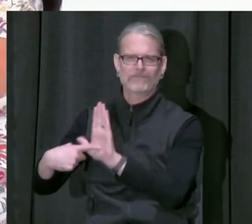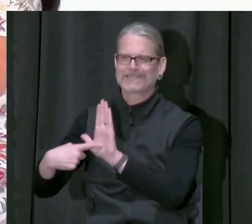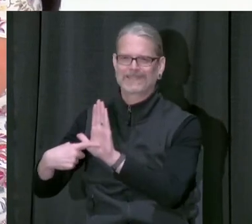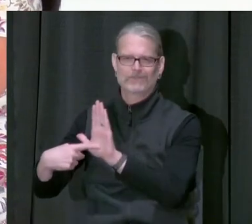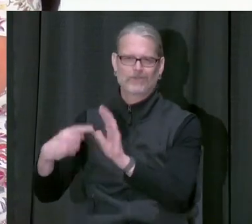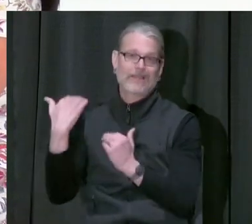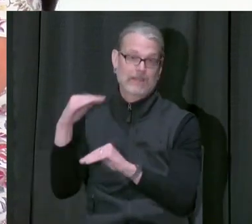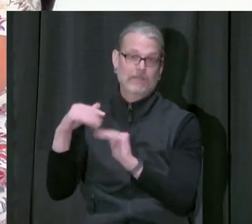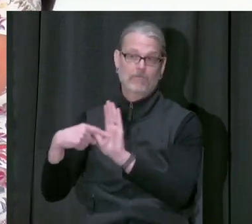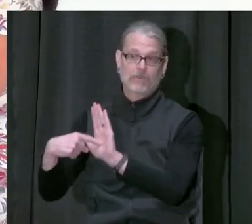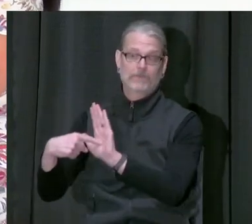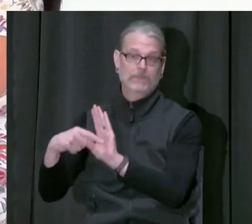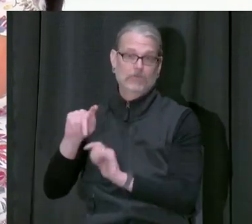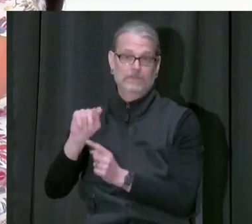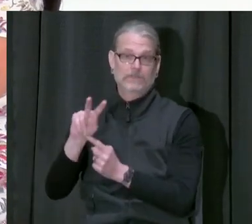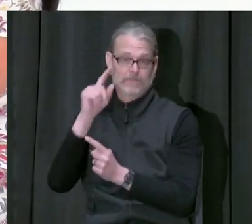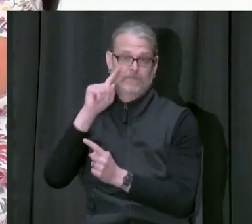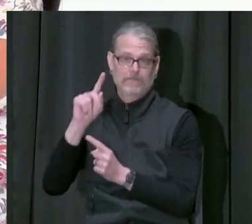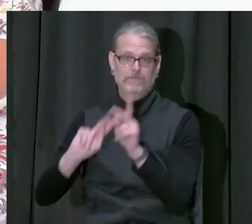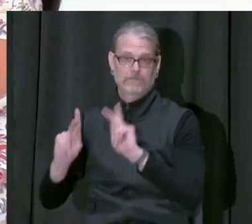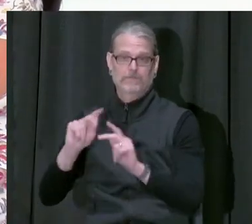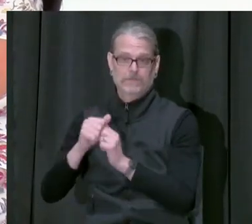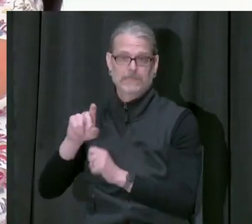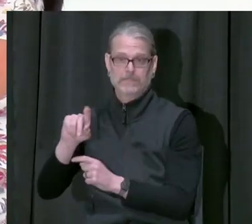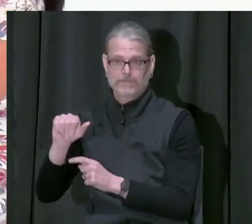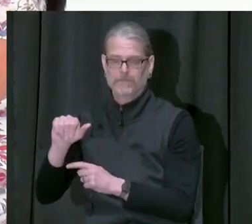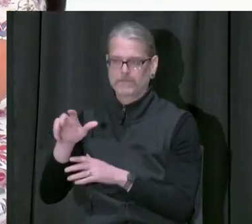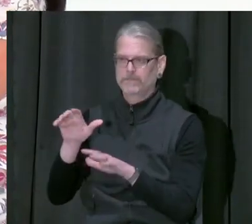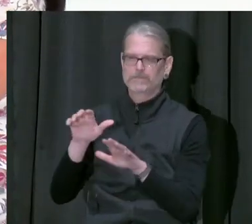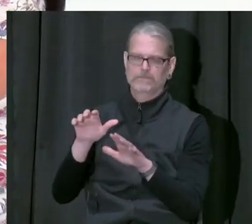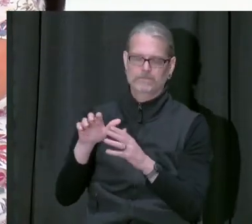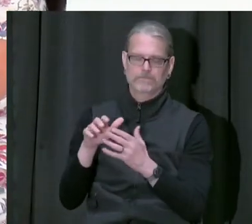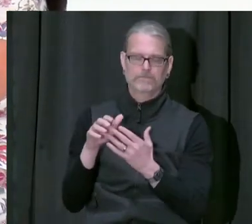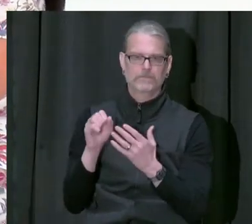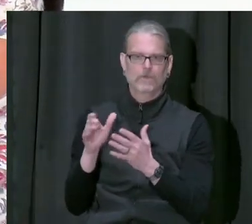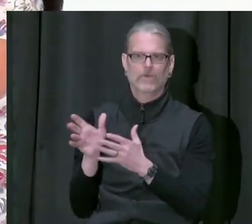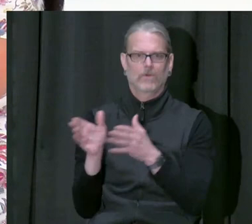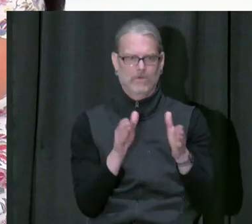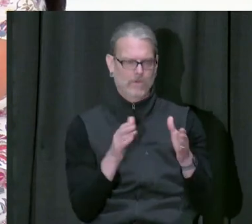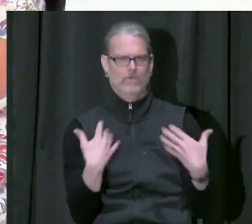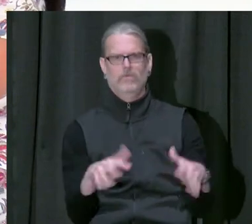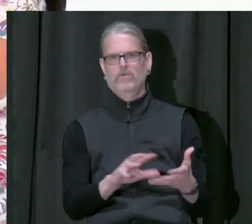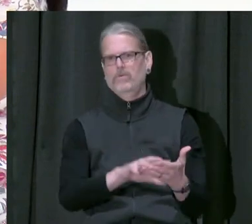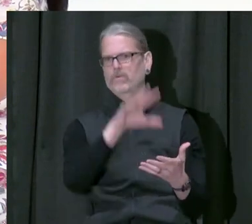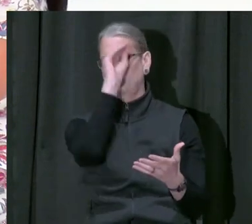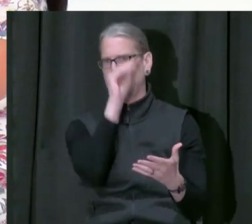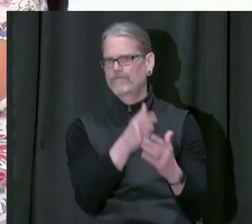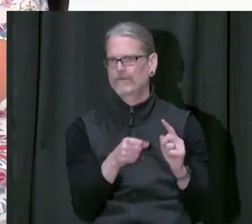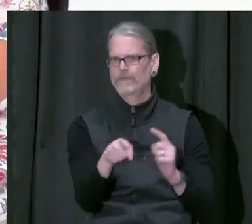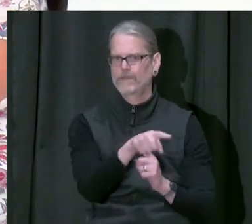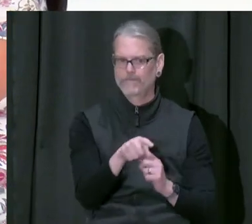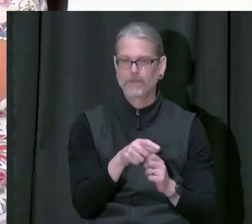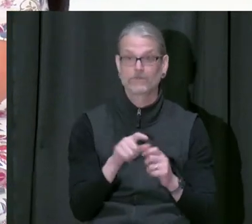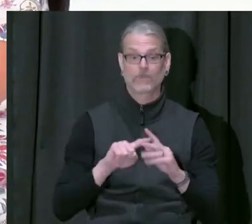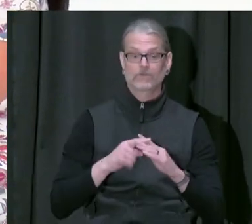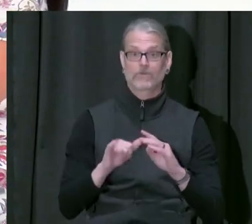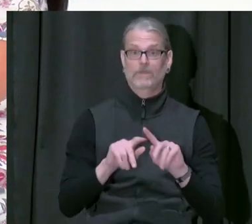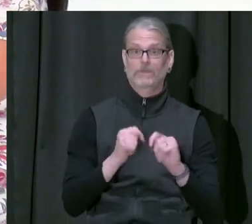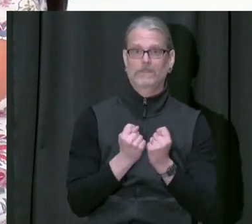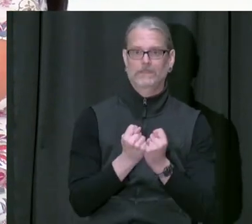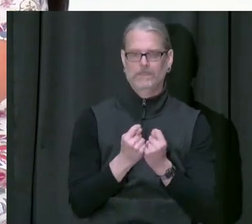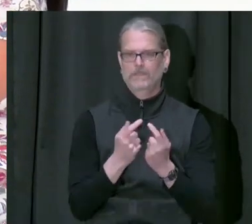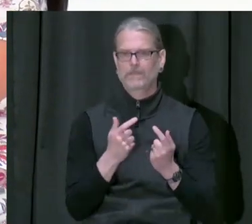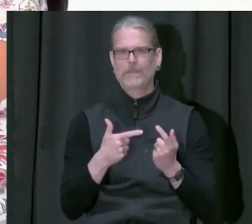limited representation in TV or other places. So from that point, I started a team, and as I built my